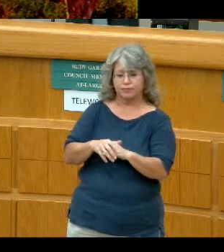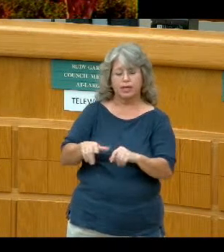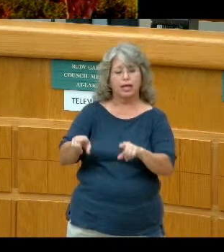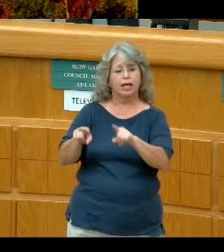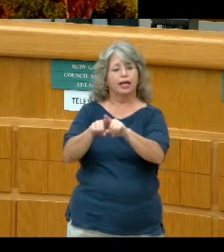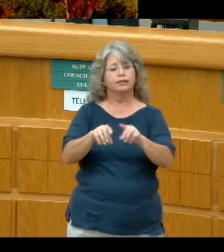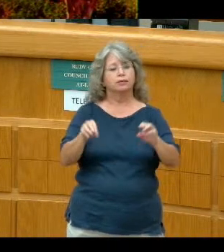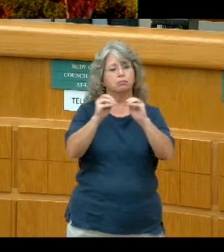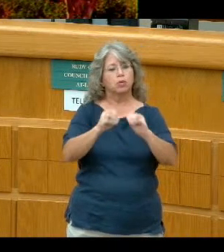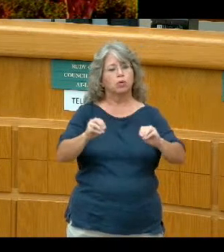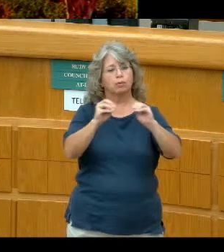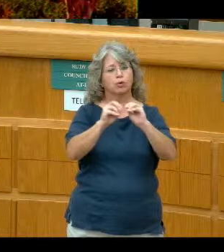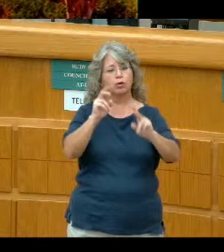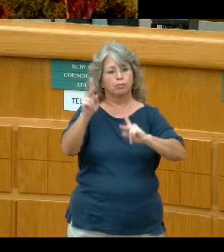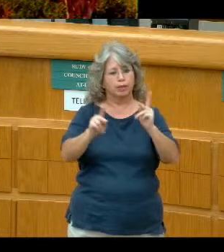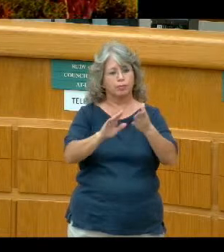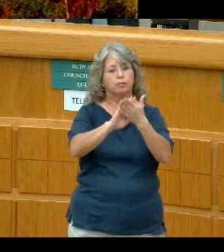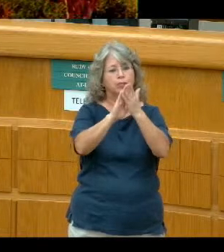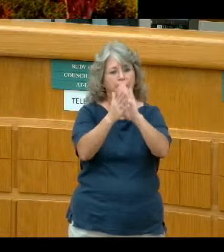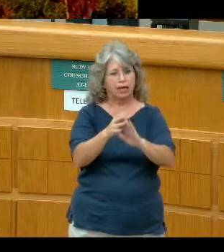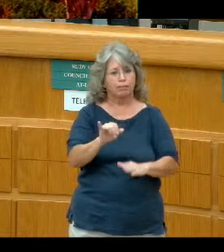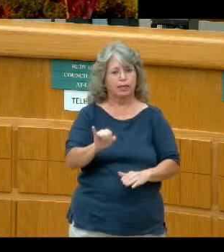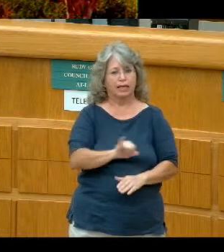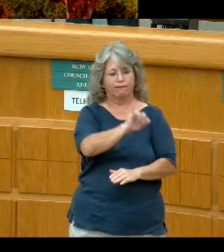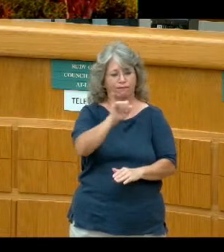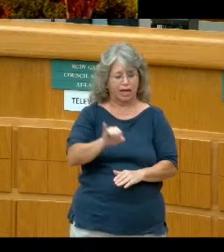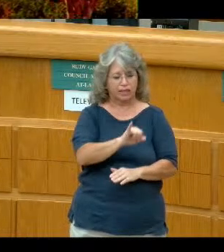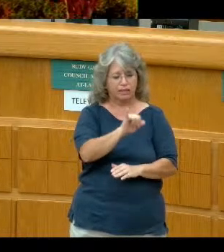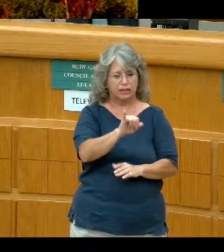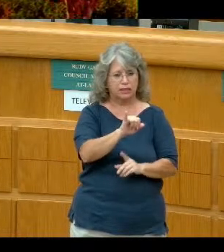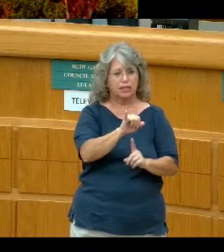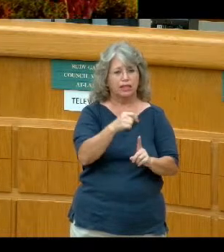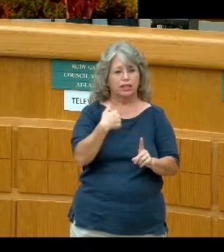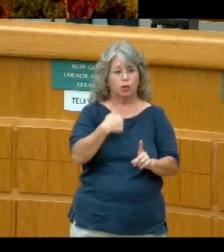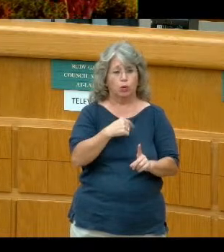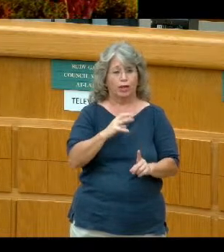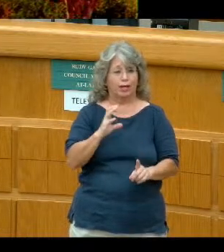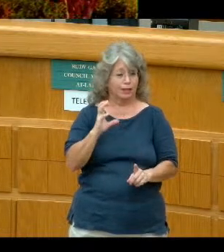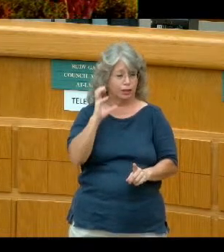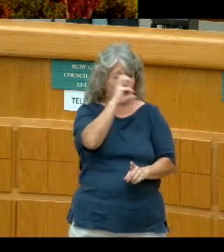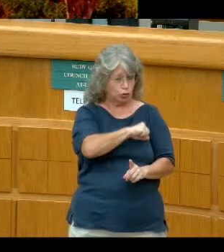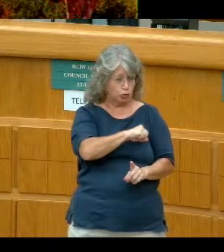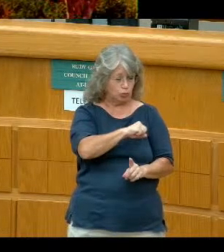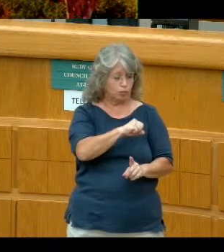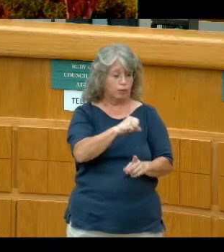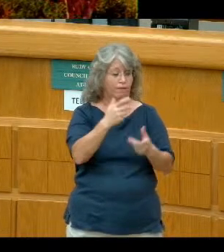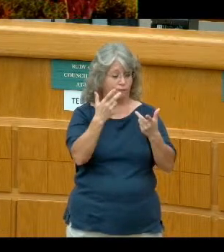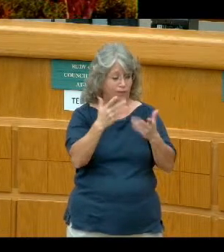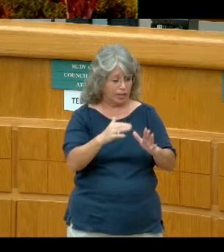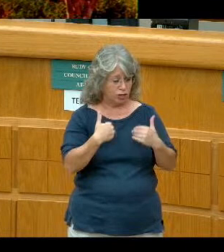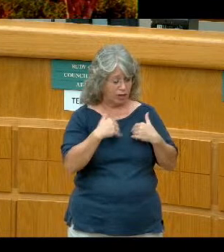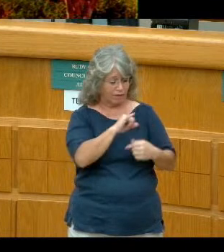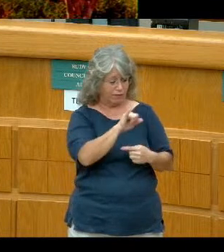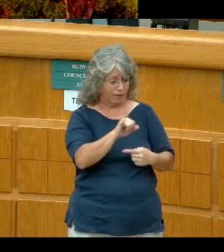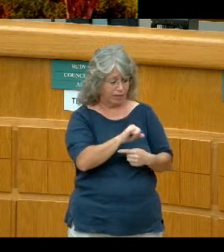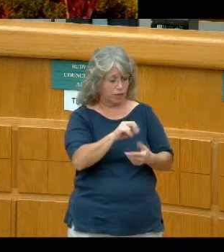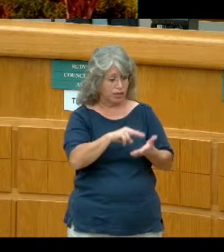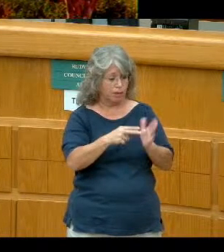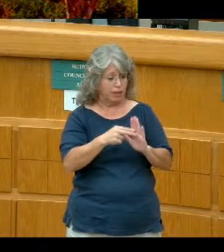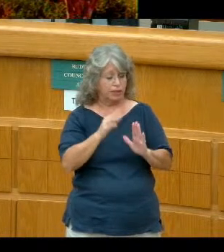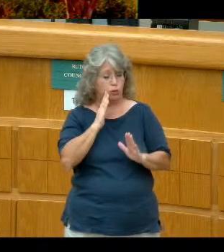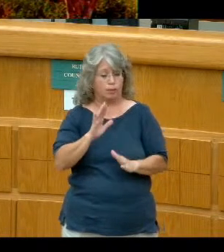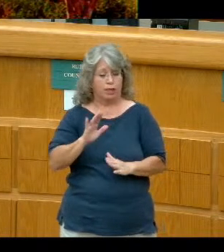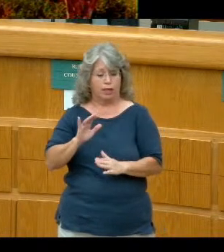become infected and presumably immune, and we're just going to leave that as an assumption of this model, if you will,